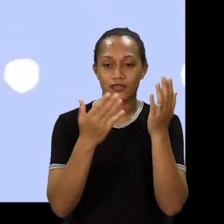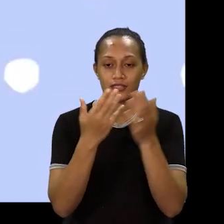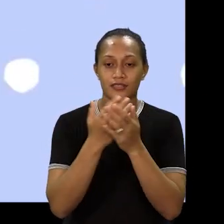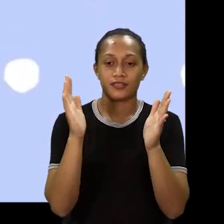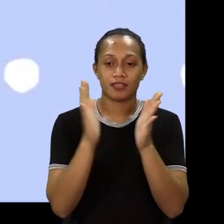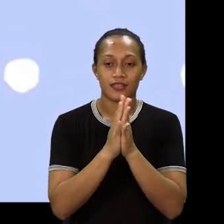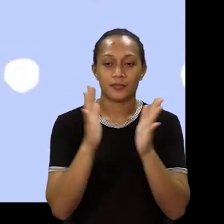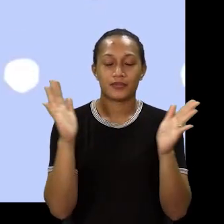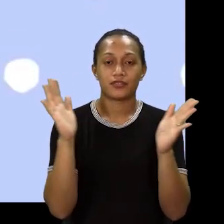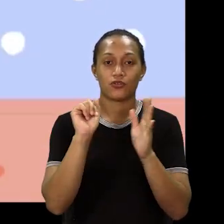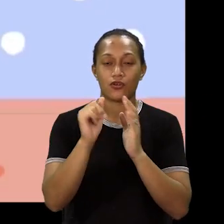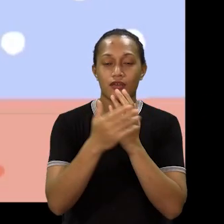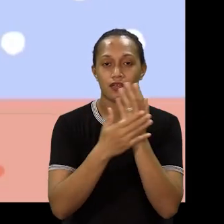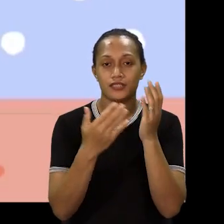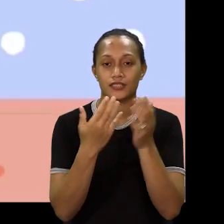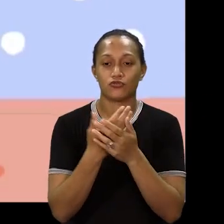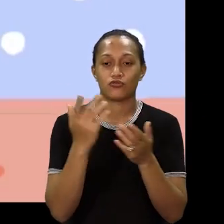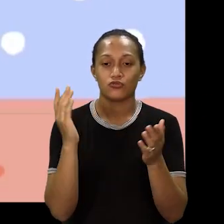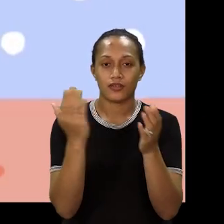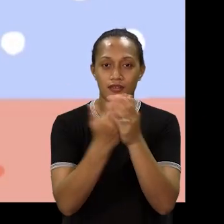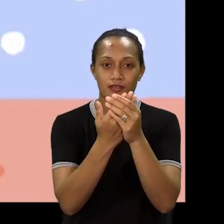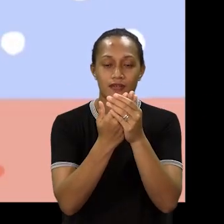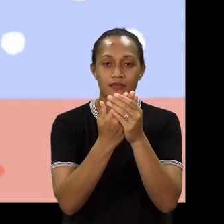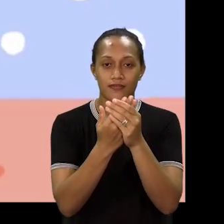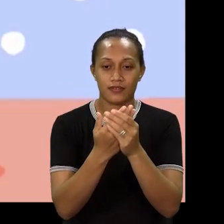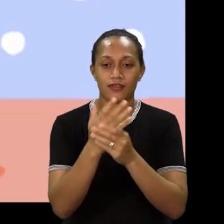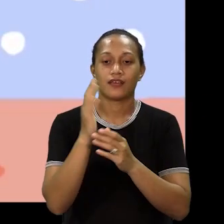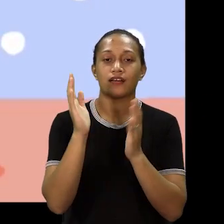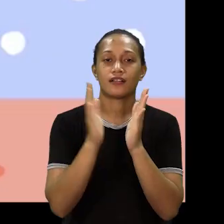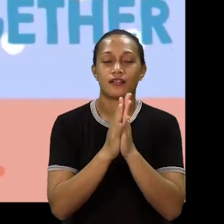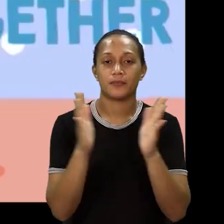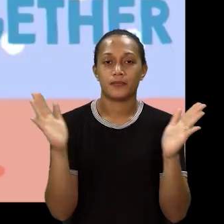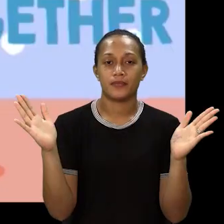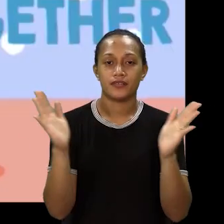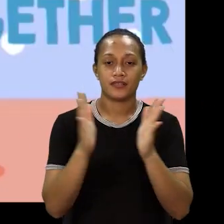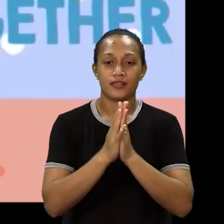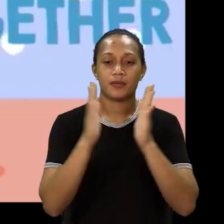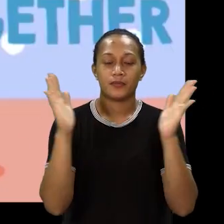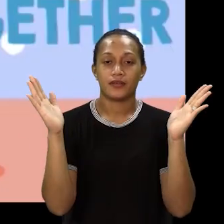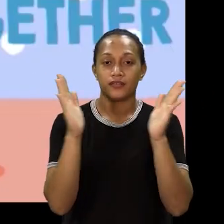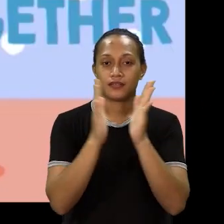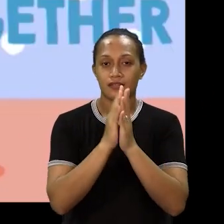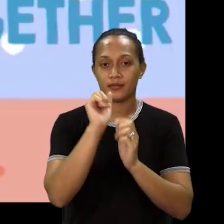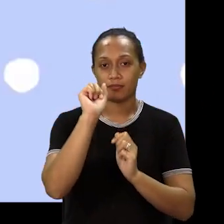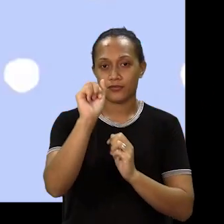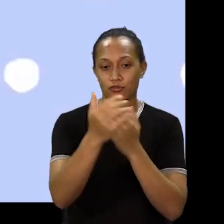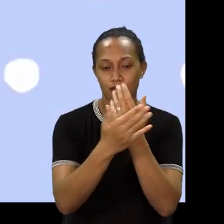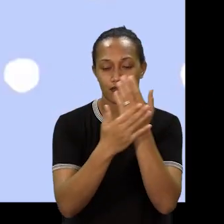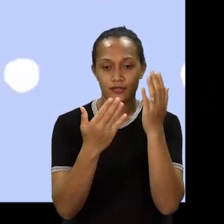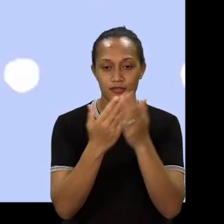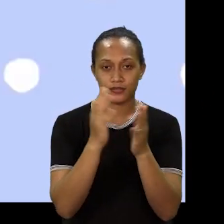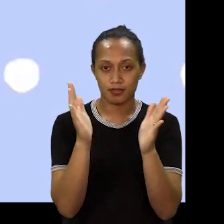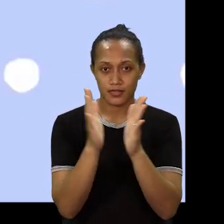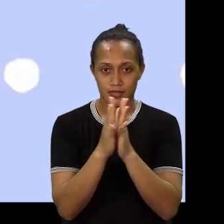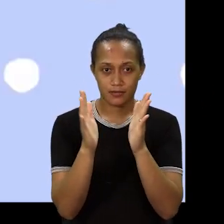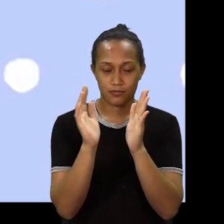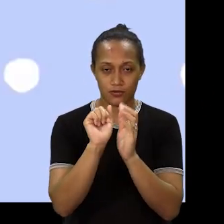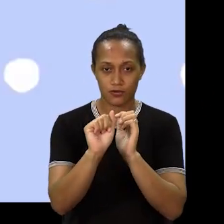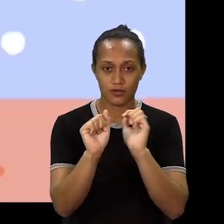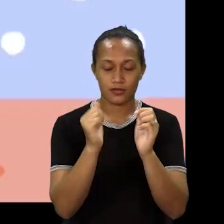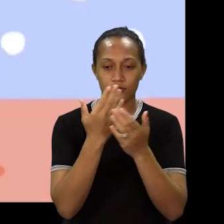Clap, clap, clap your hands. Clap your hands together. Clap,